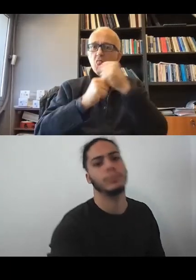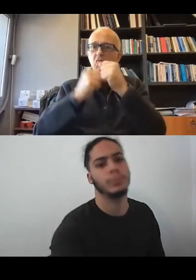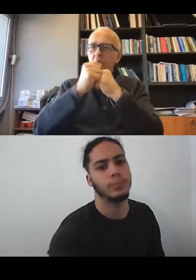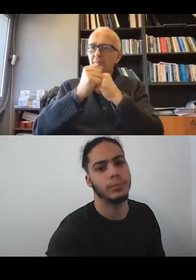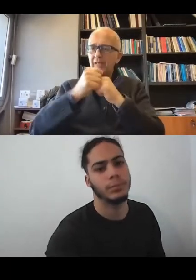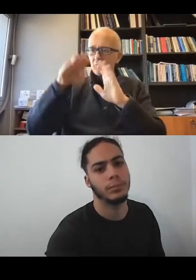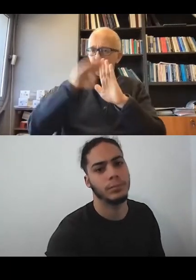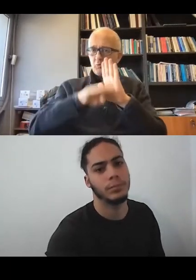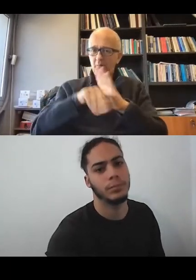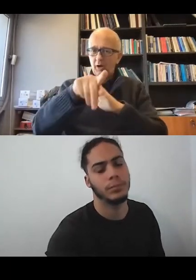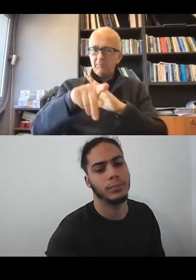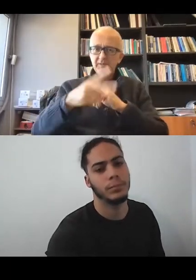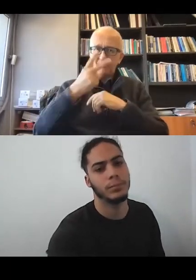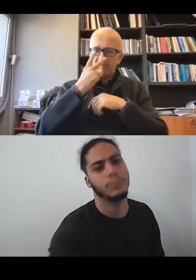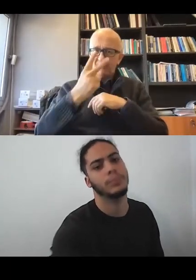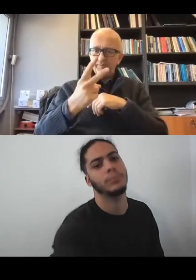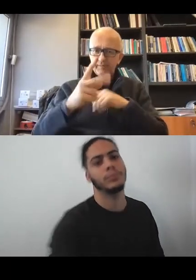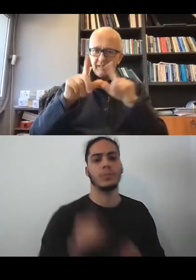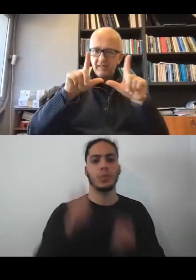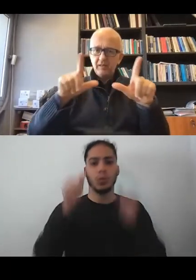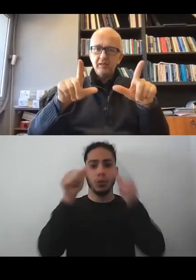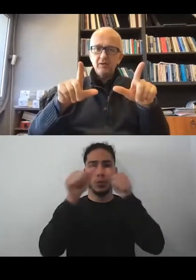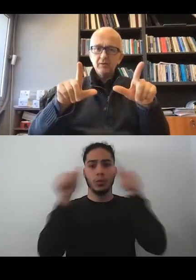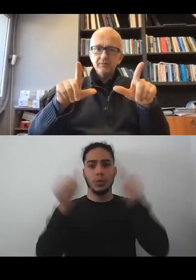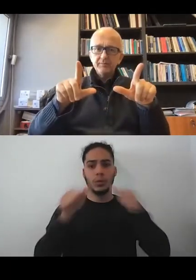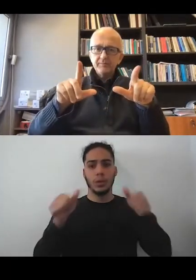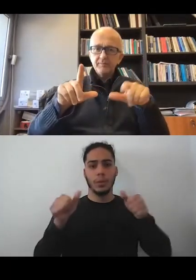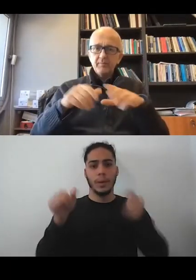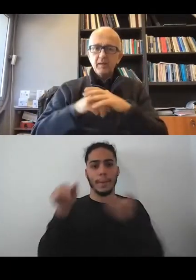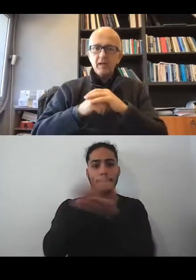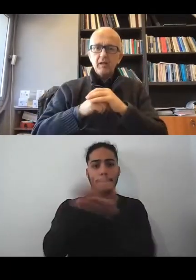of CAT-SL.